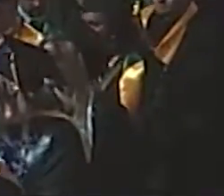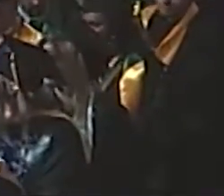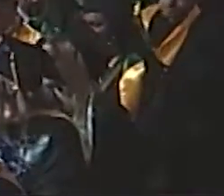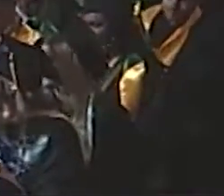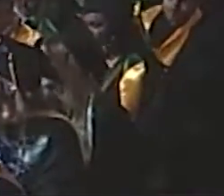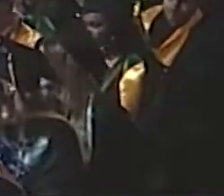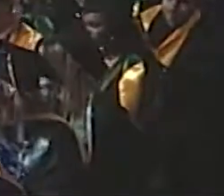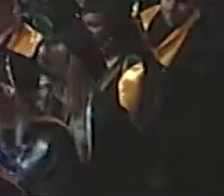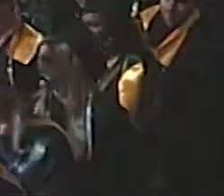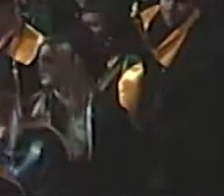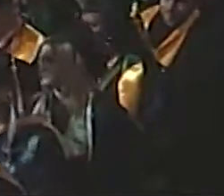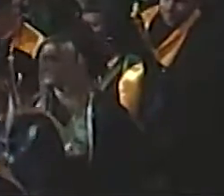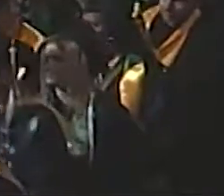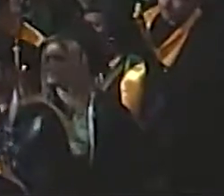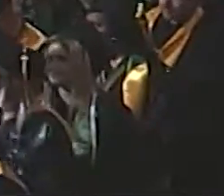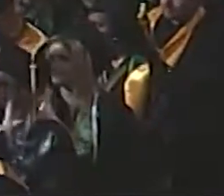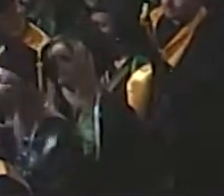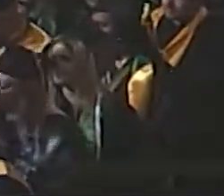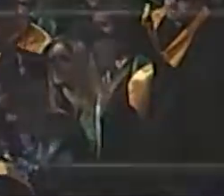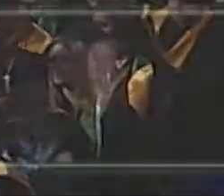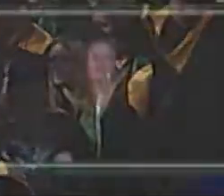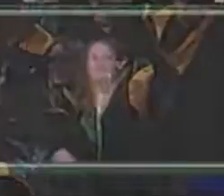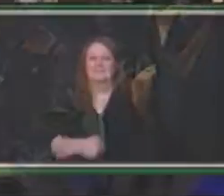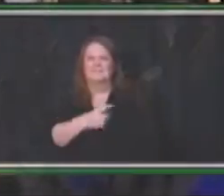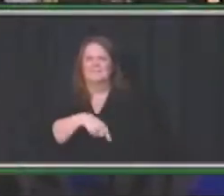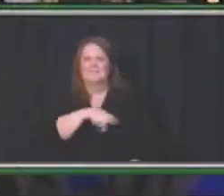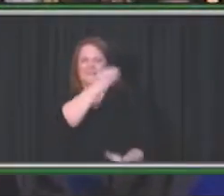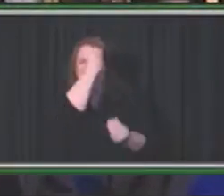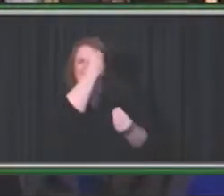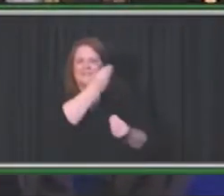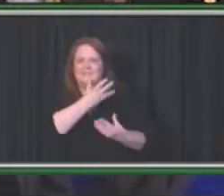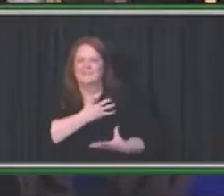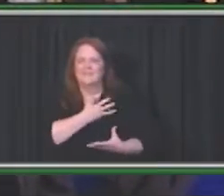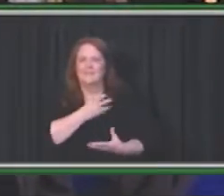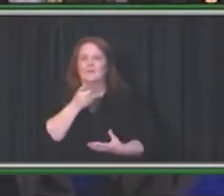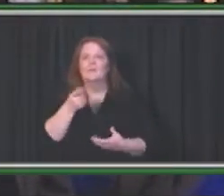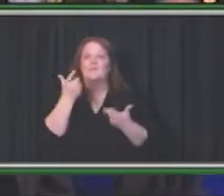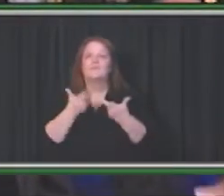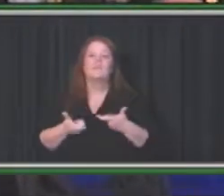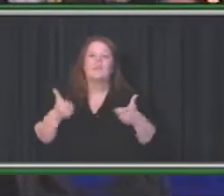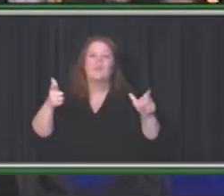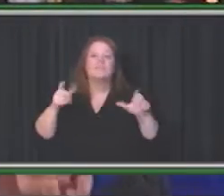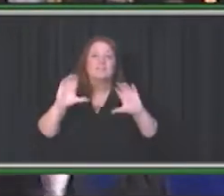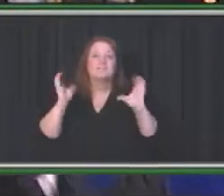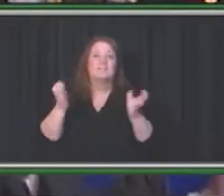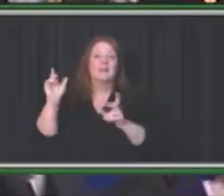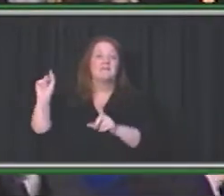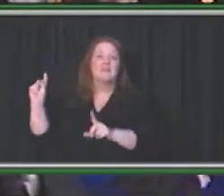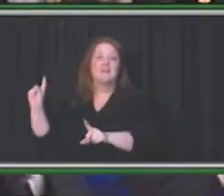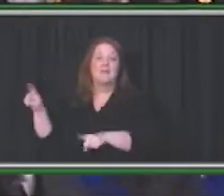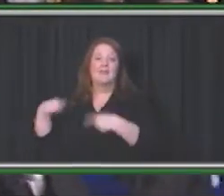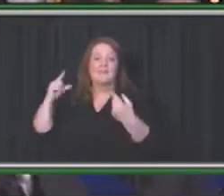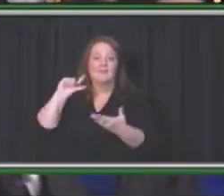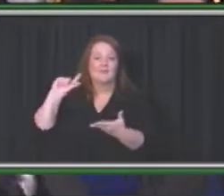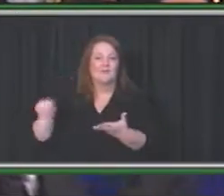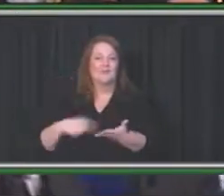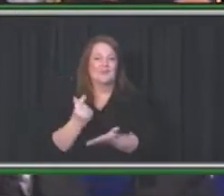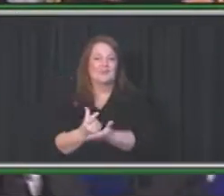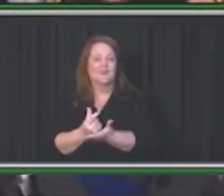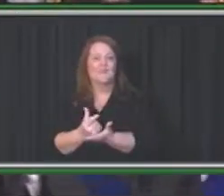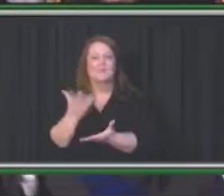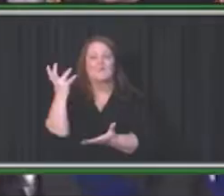Wow. I'm being told you're part of the largest graduating class ever, so congratulations.